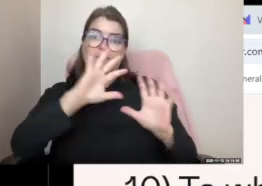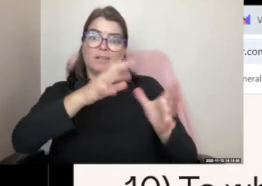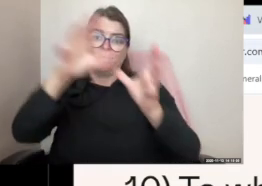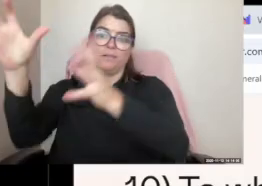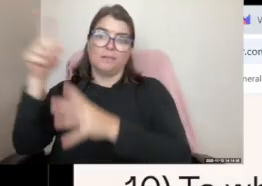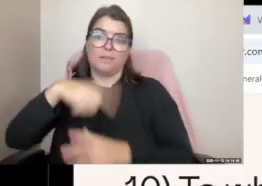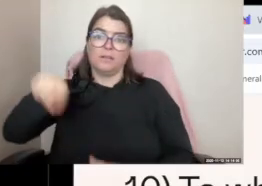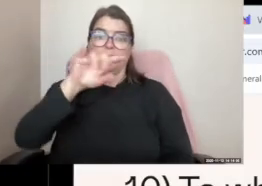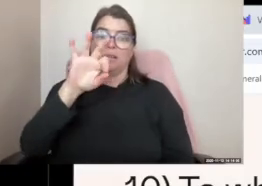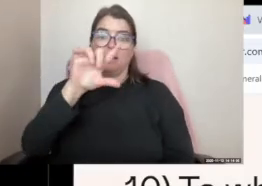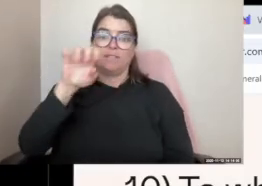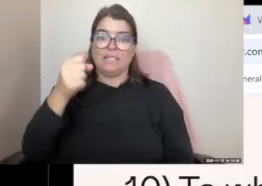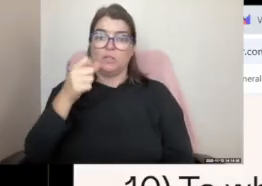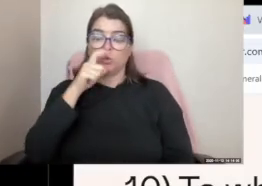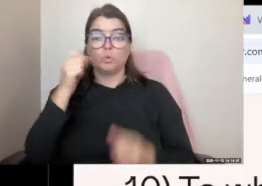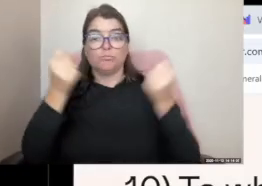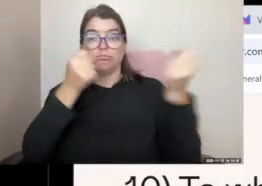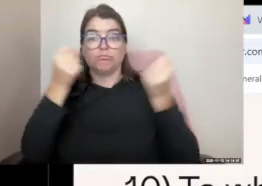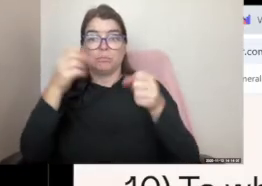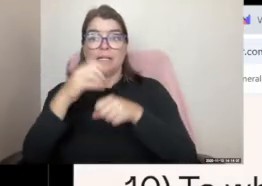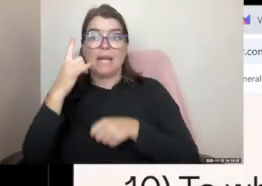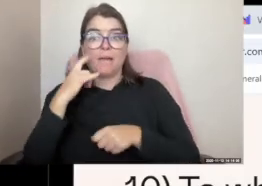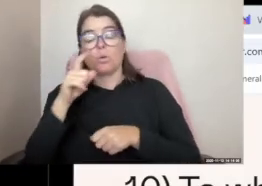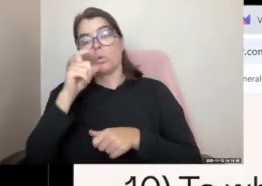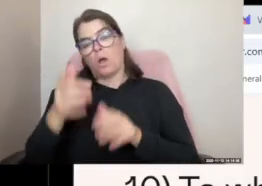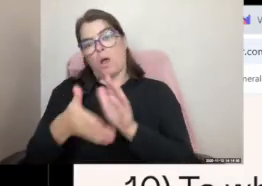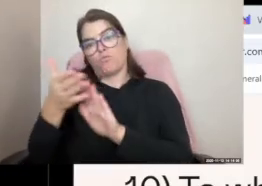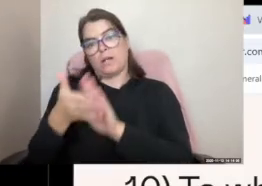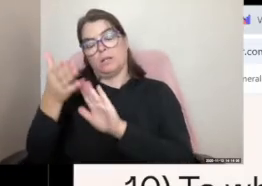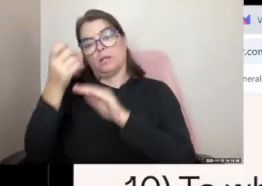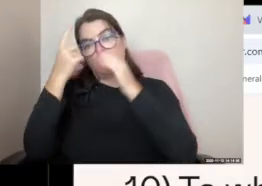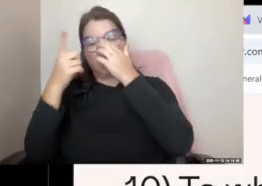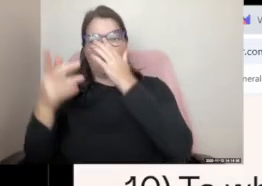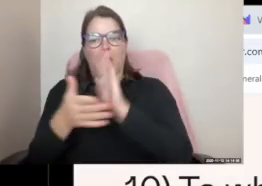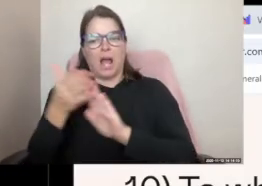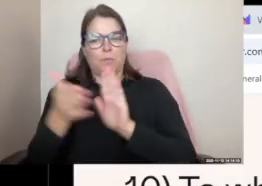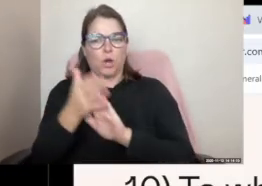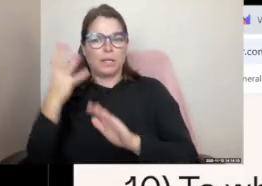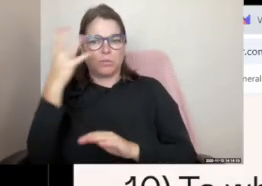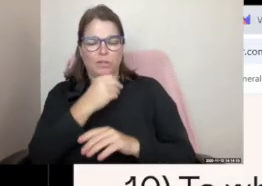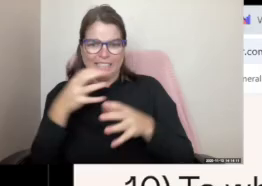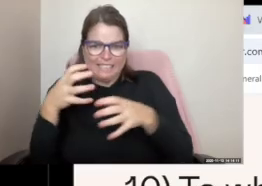already, and looking at the small and medium-sized fleet owners that make up